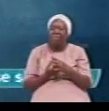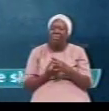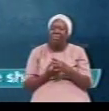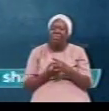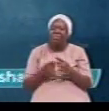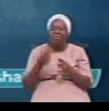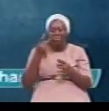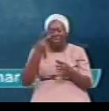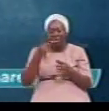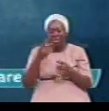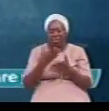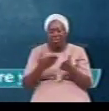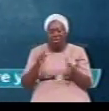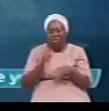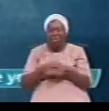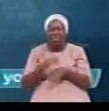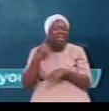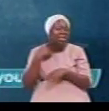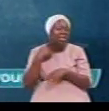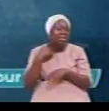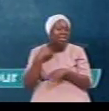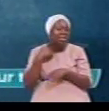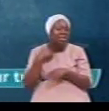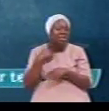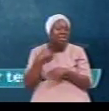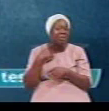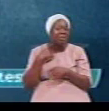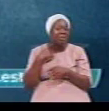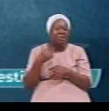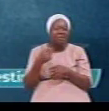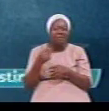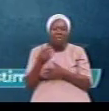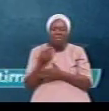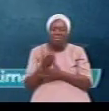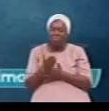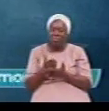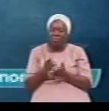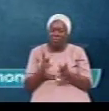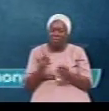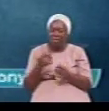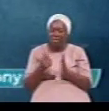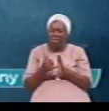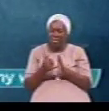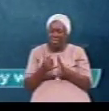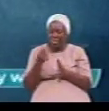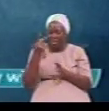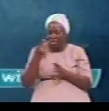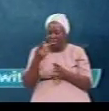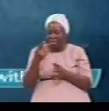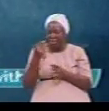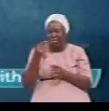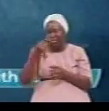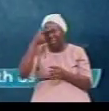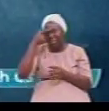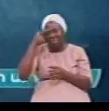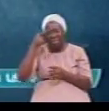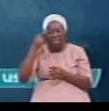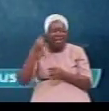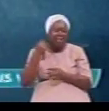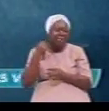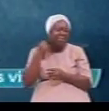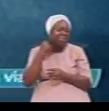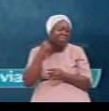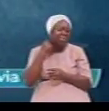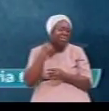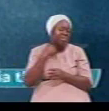my neck. It was one. I've seen it. A lot of sisters have, even just outside there. To my black things coming out around